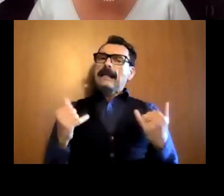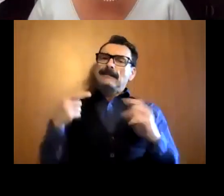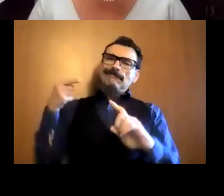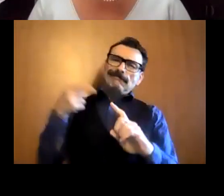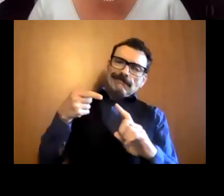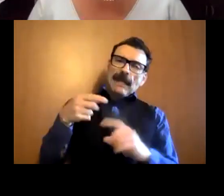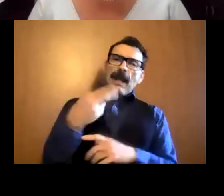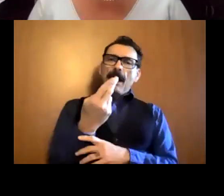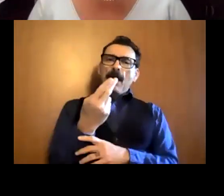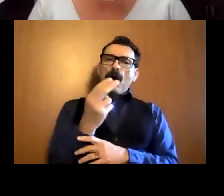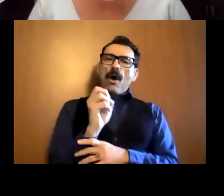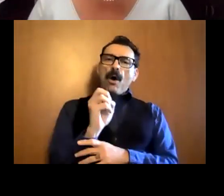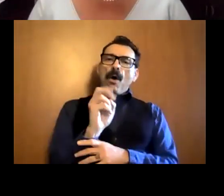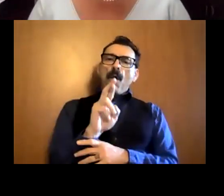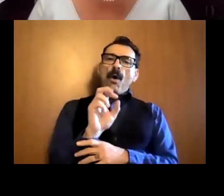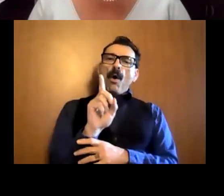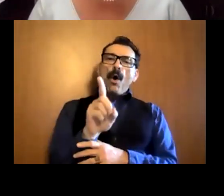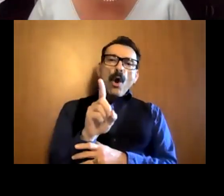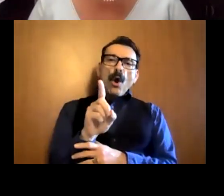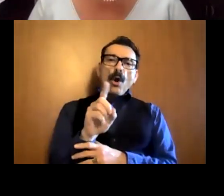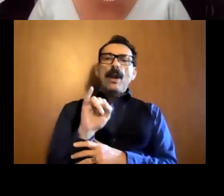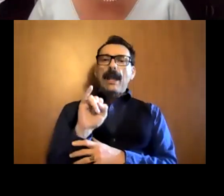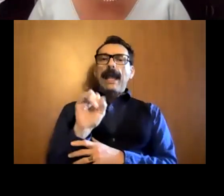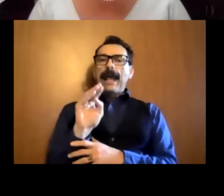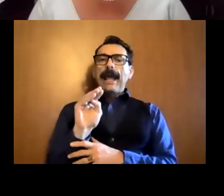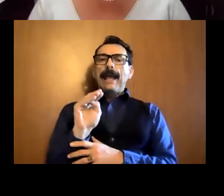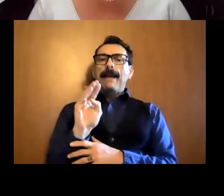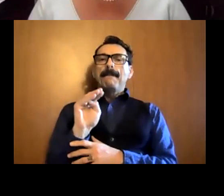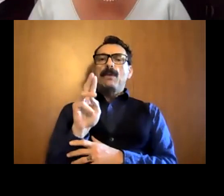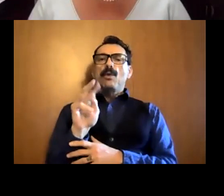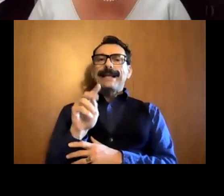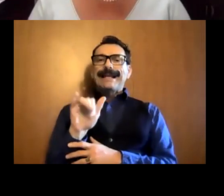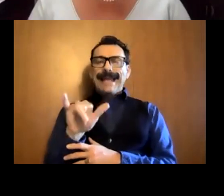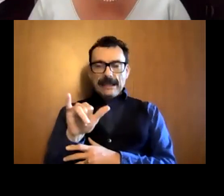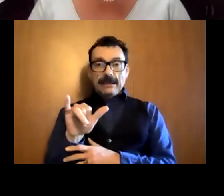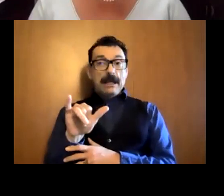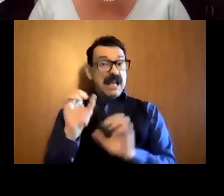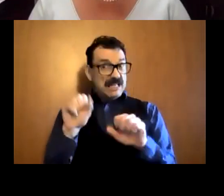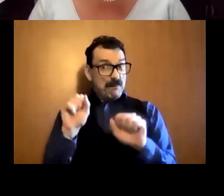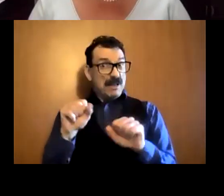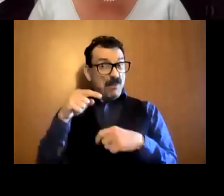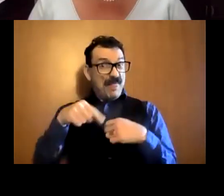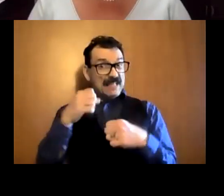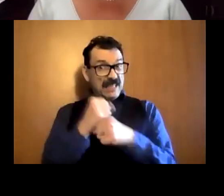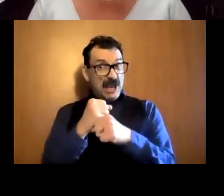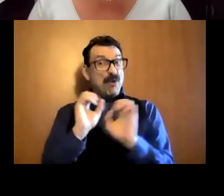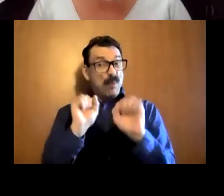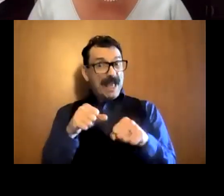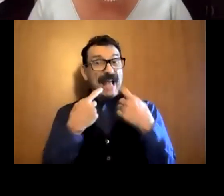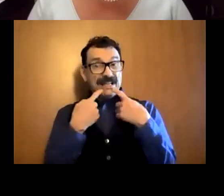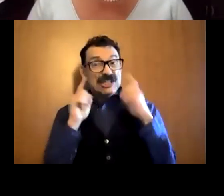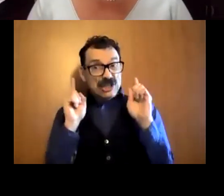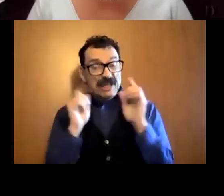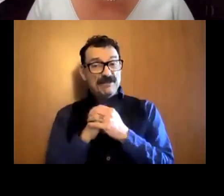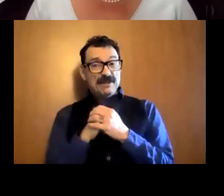fact achievable in the near future, like this year? Listening to another COVID discussion, a panelist said